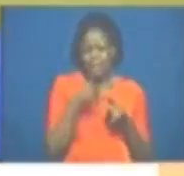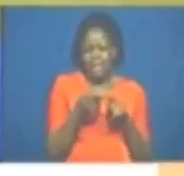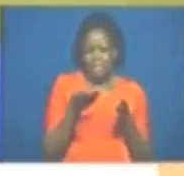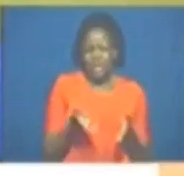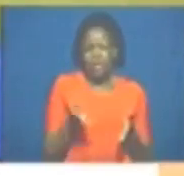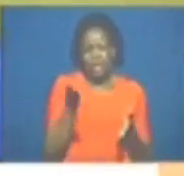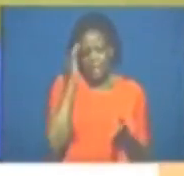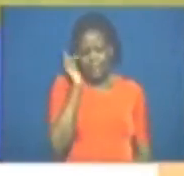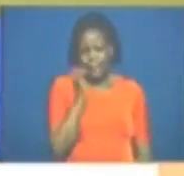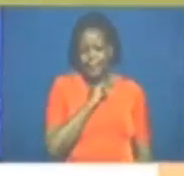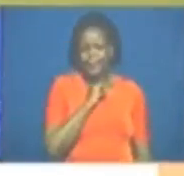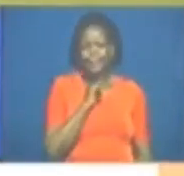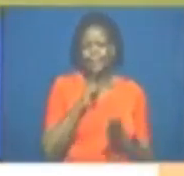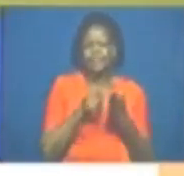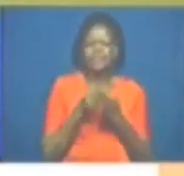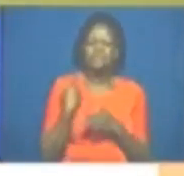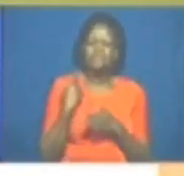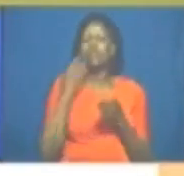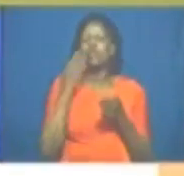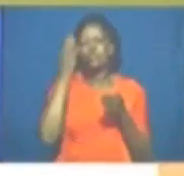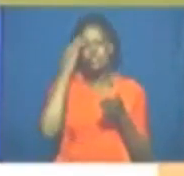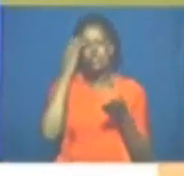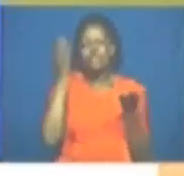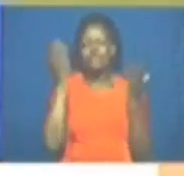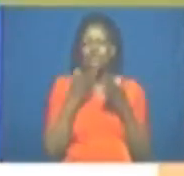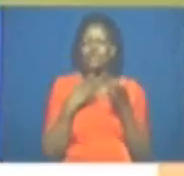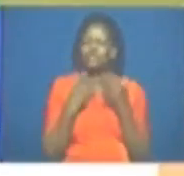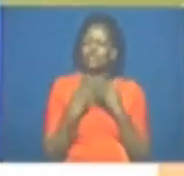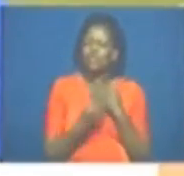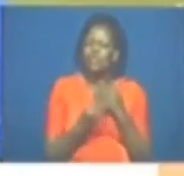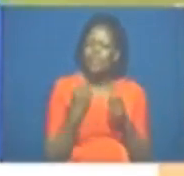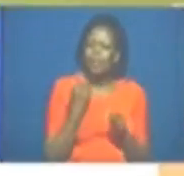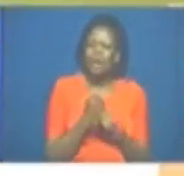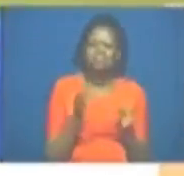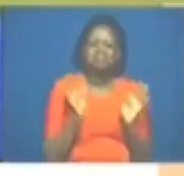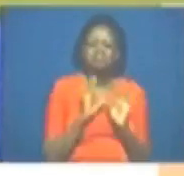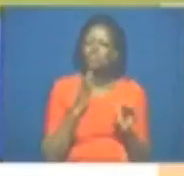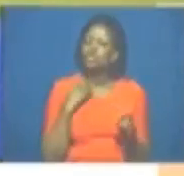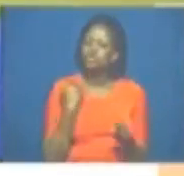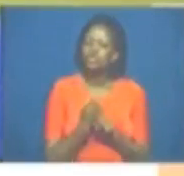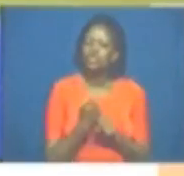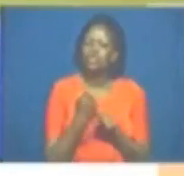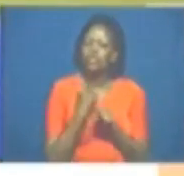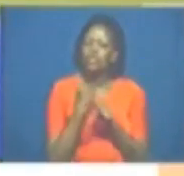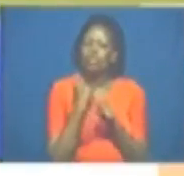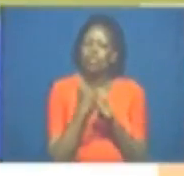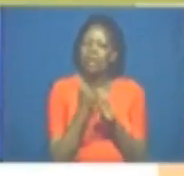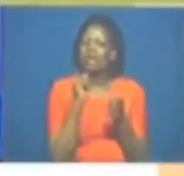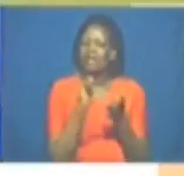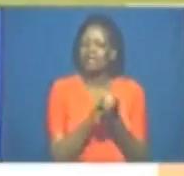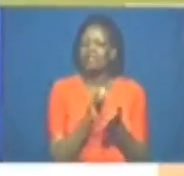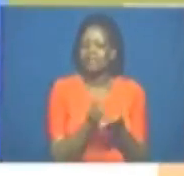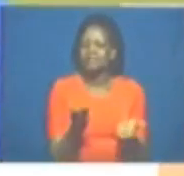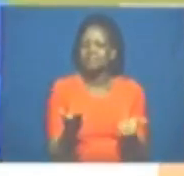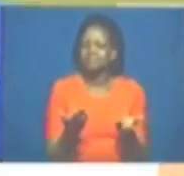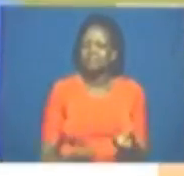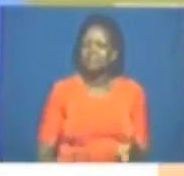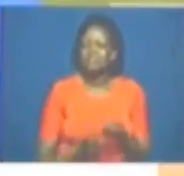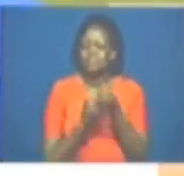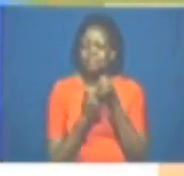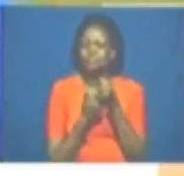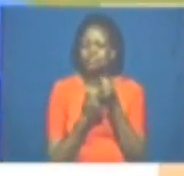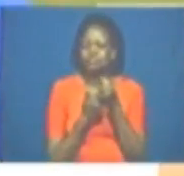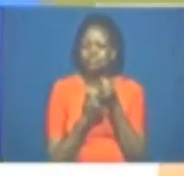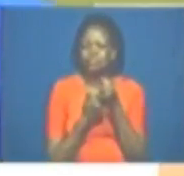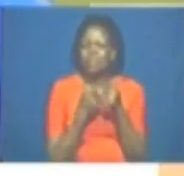have learned from our mistakes. We don't want to duplicate work. We want to do work that is in supportive complementary,